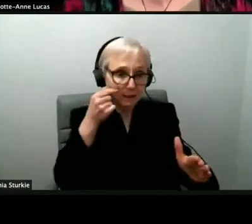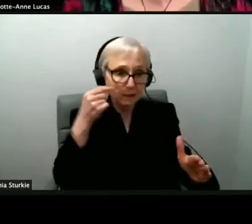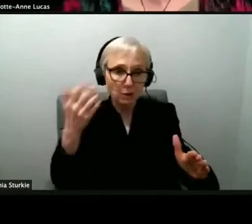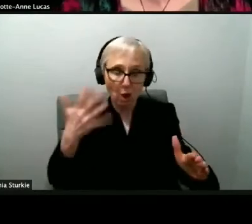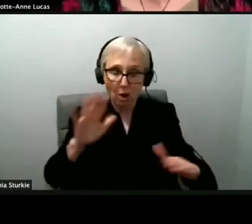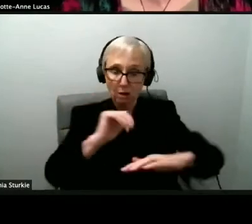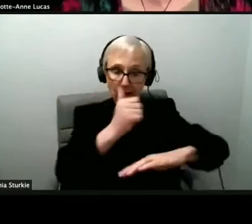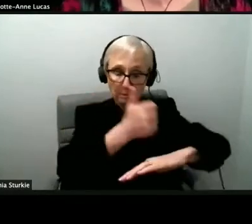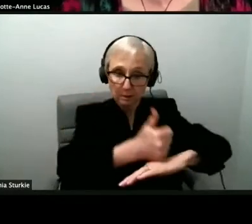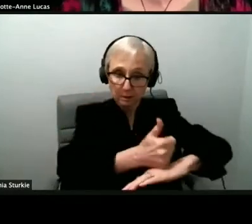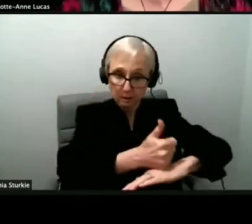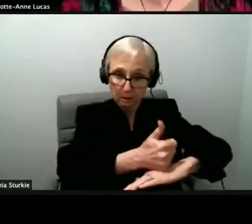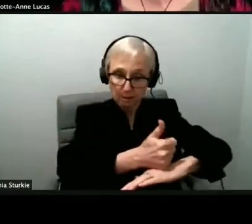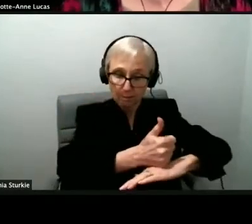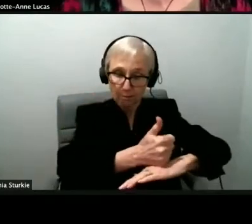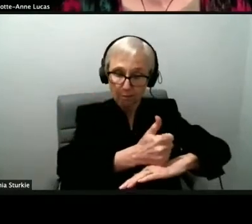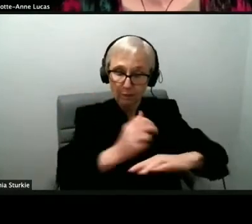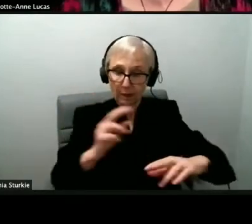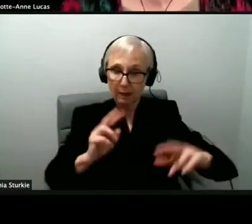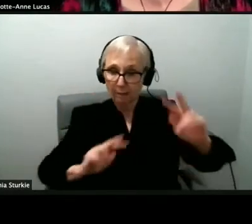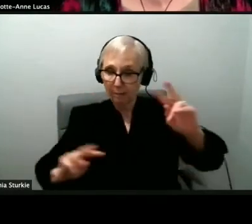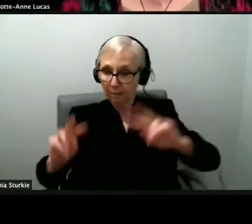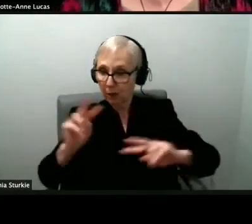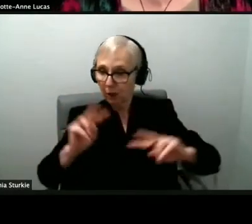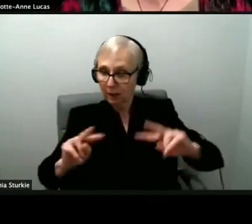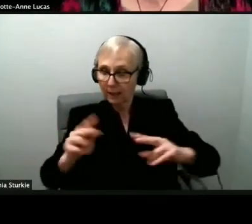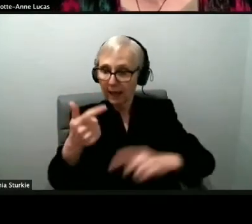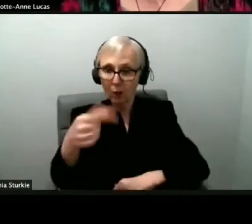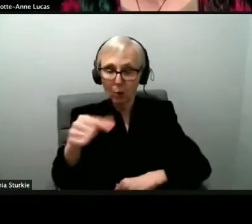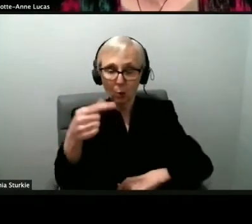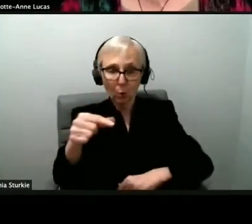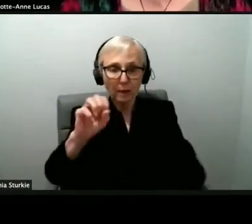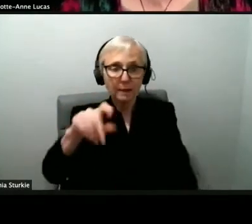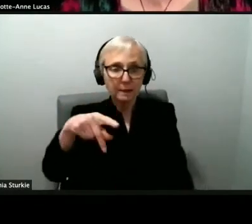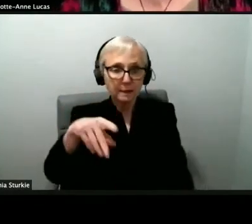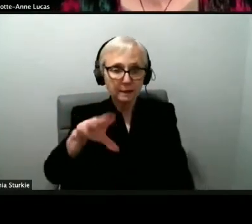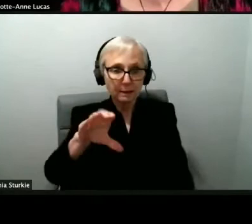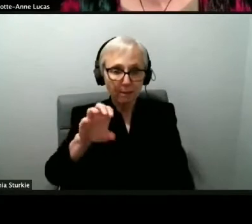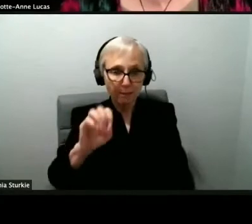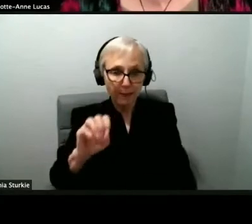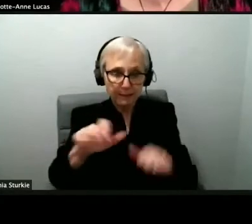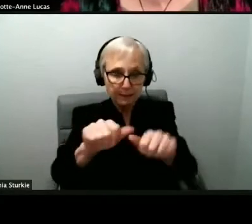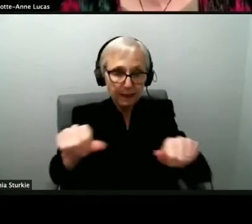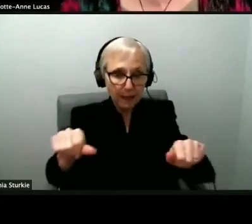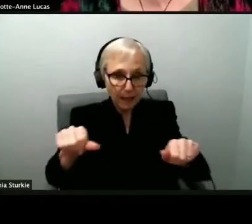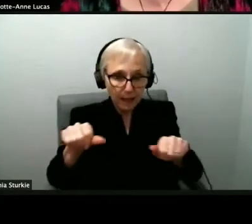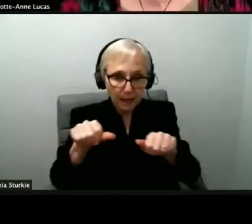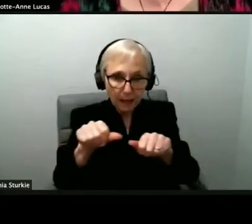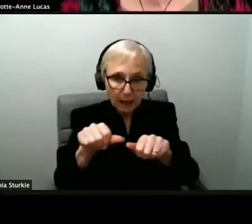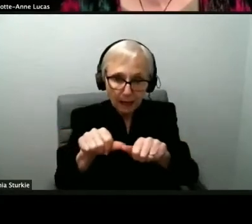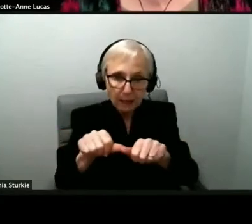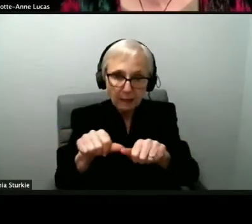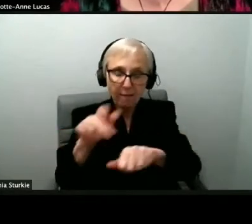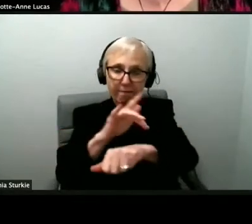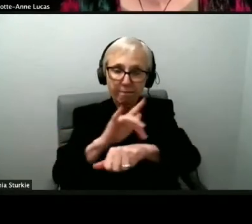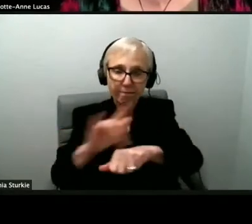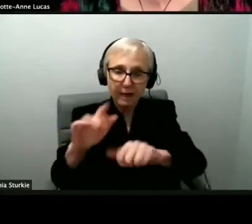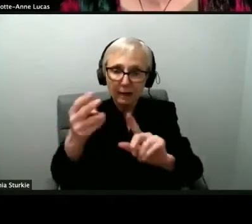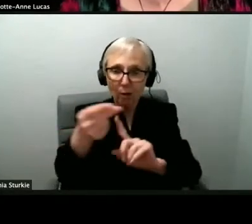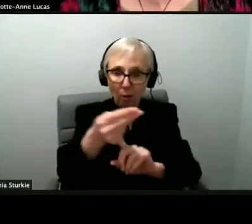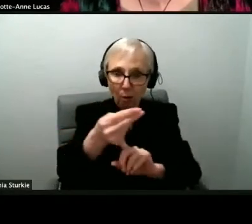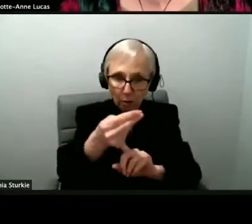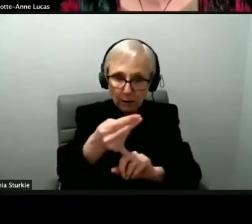put in place by looking at other green space areas and buying these different resources, such as in vacant hotels and